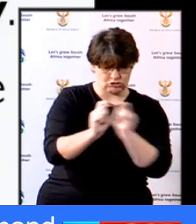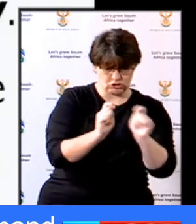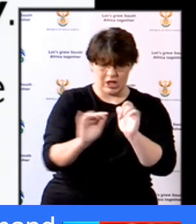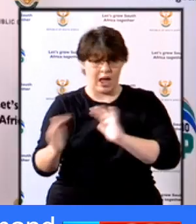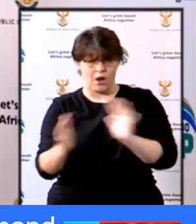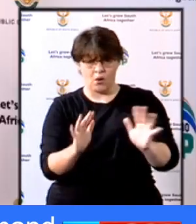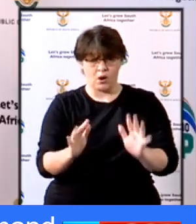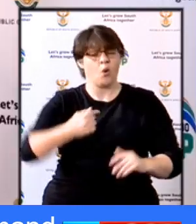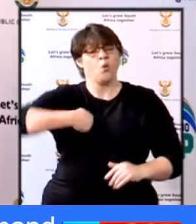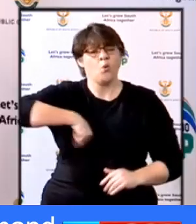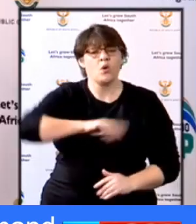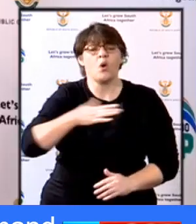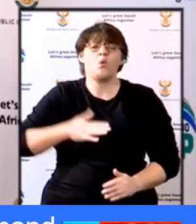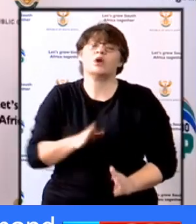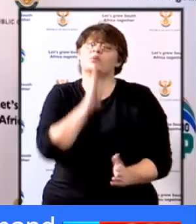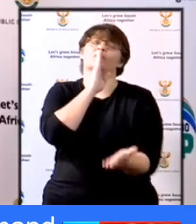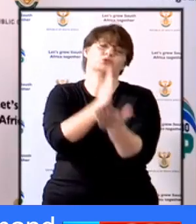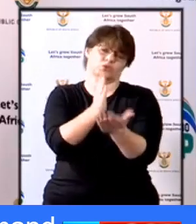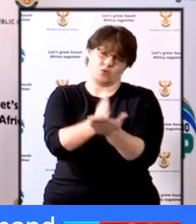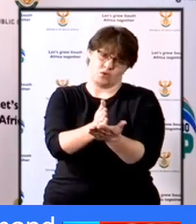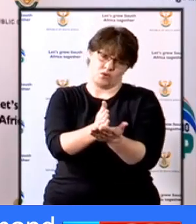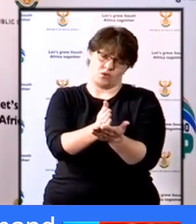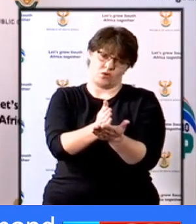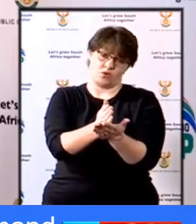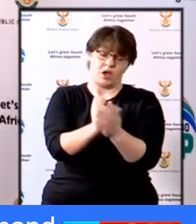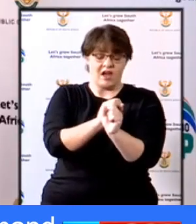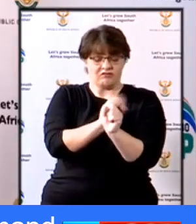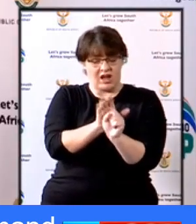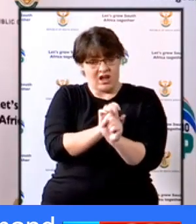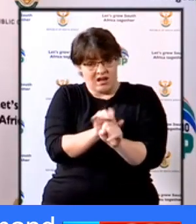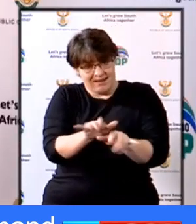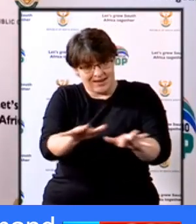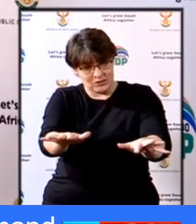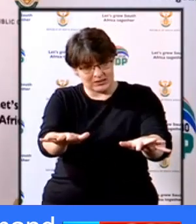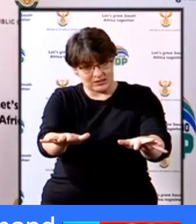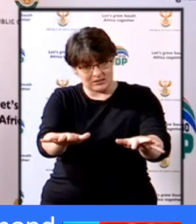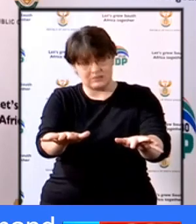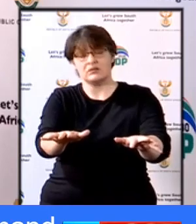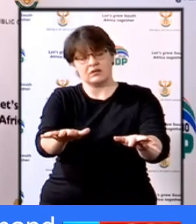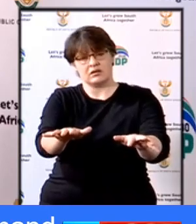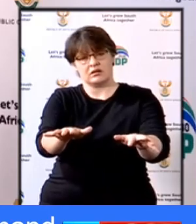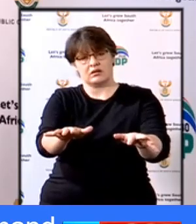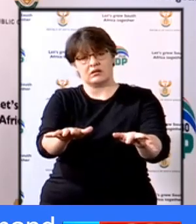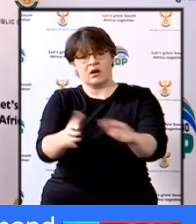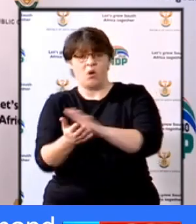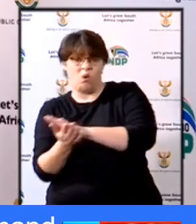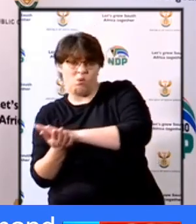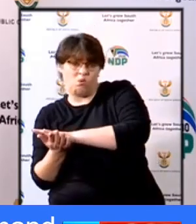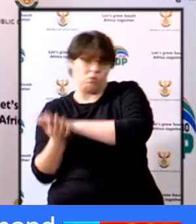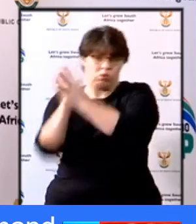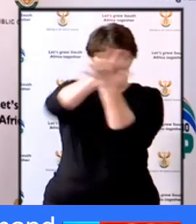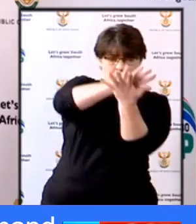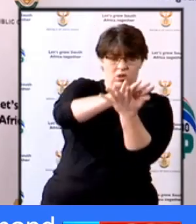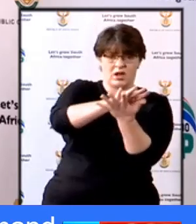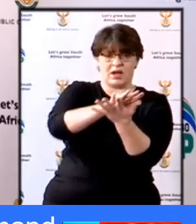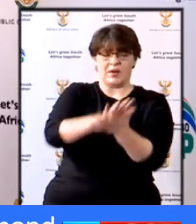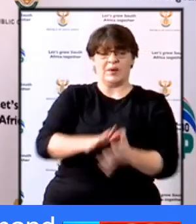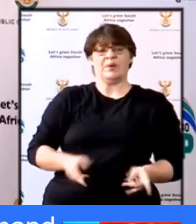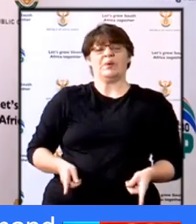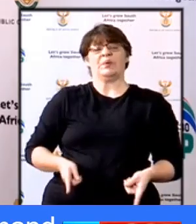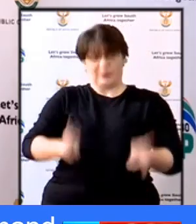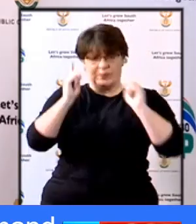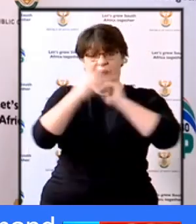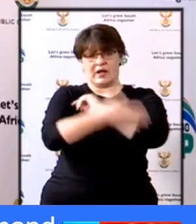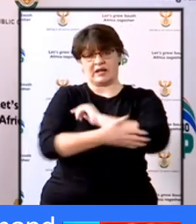that the virus will not have a very devastating effect on